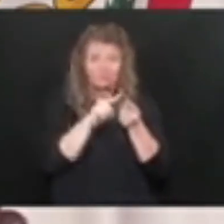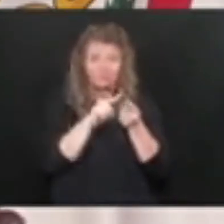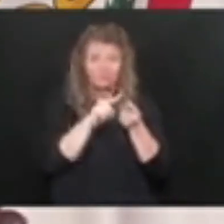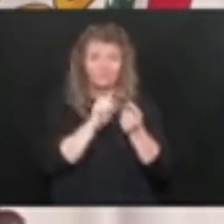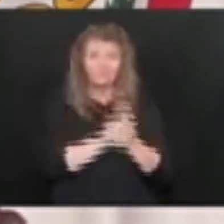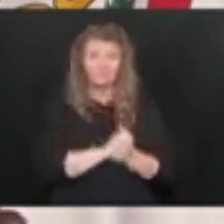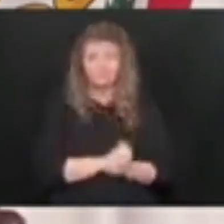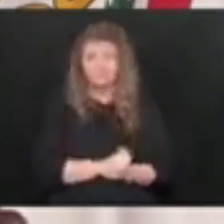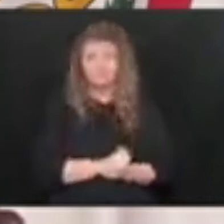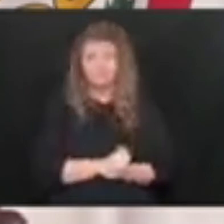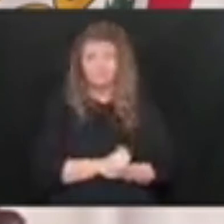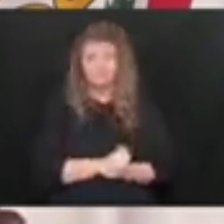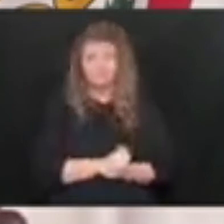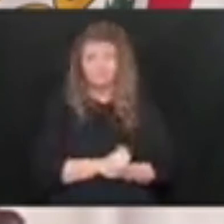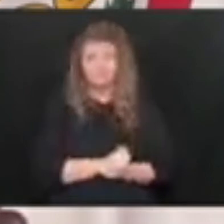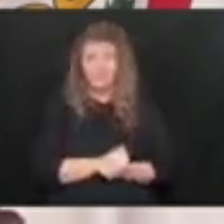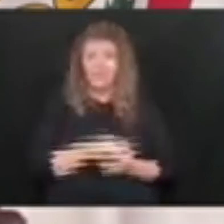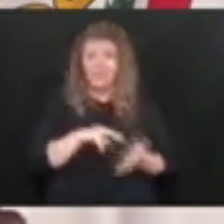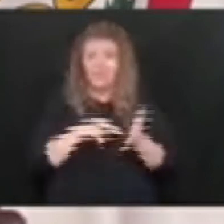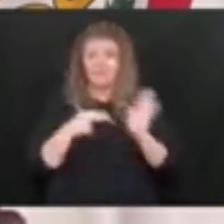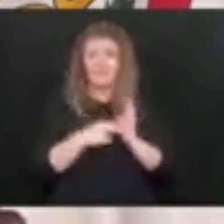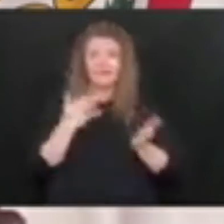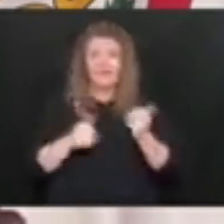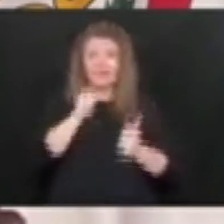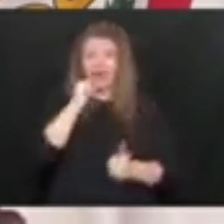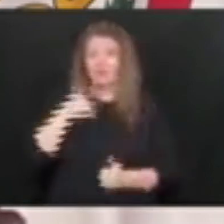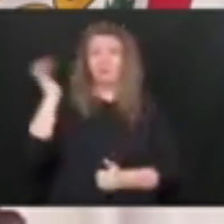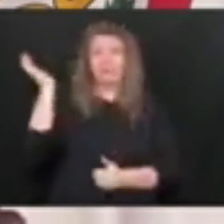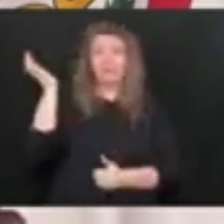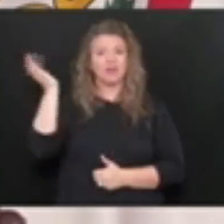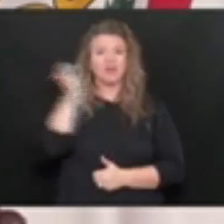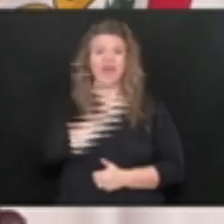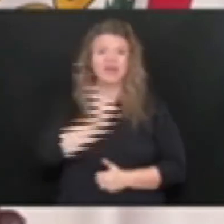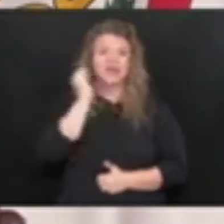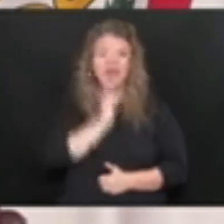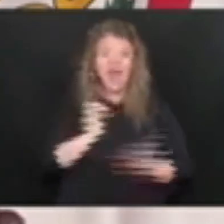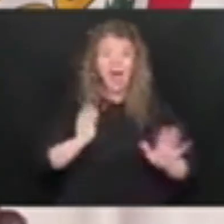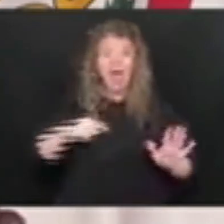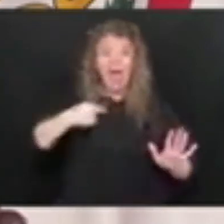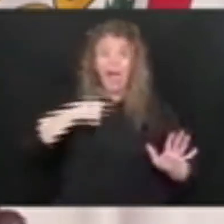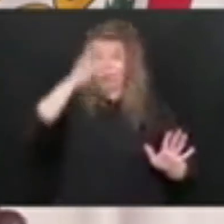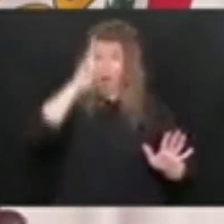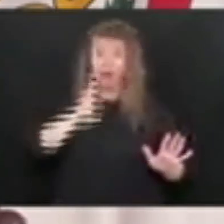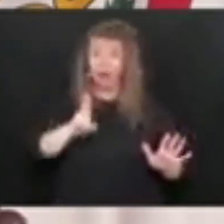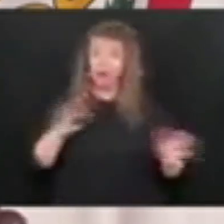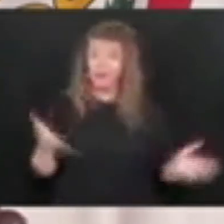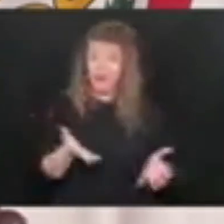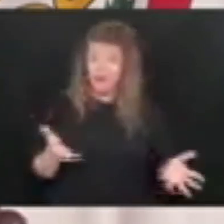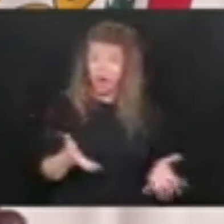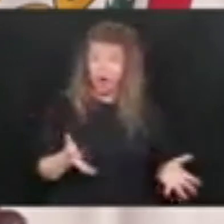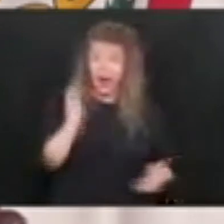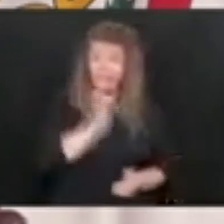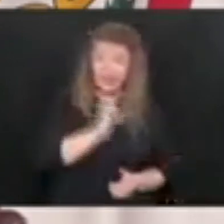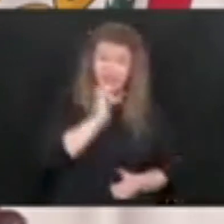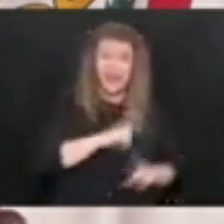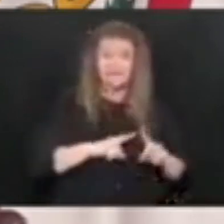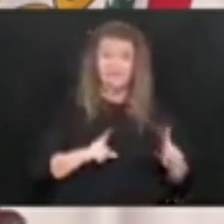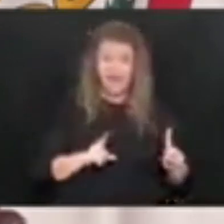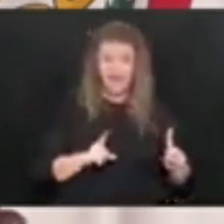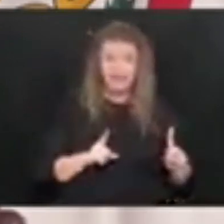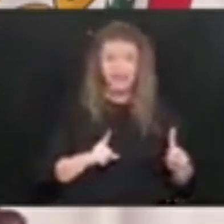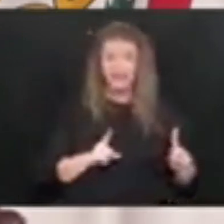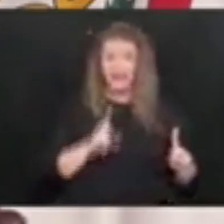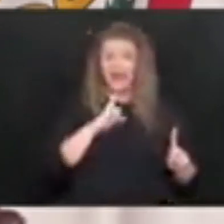we may not have to be here every day. And I am honored to be here in every way, but with that, I hate